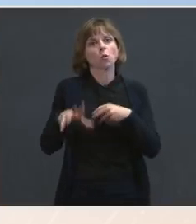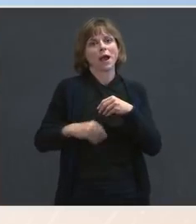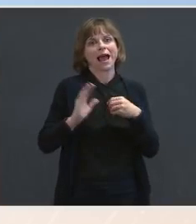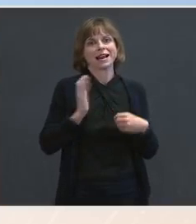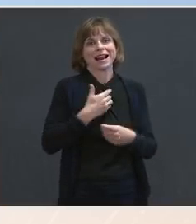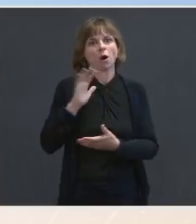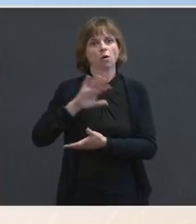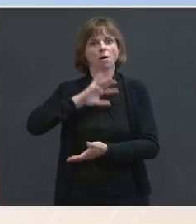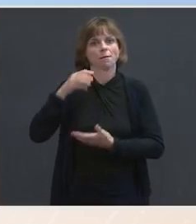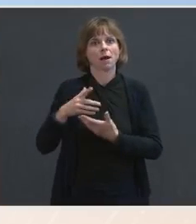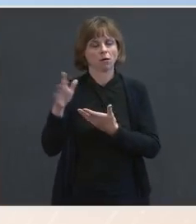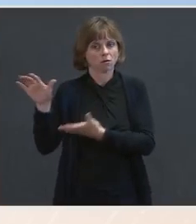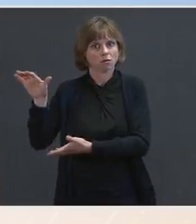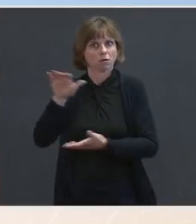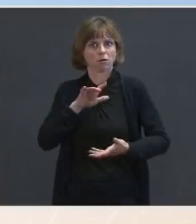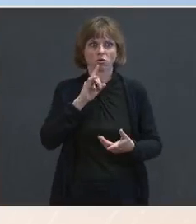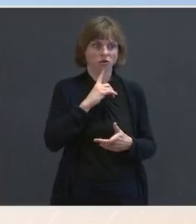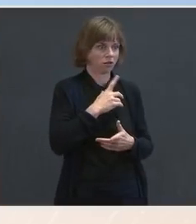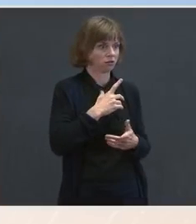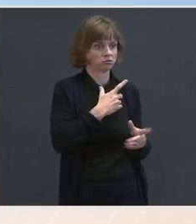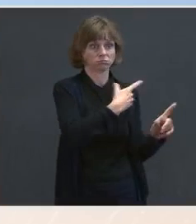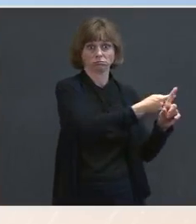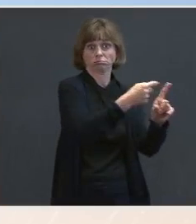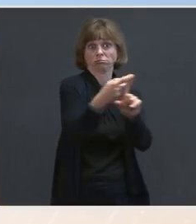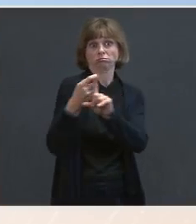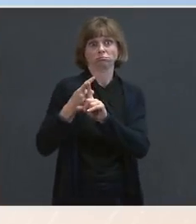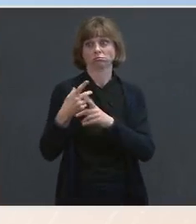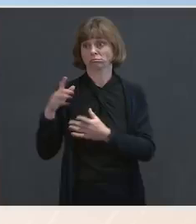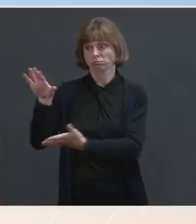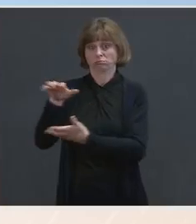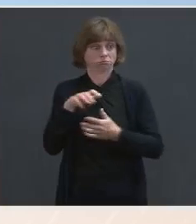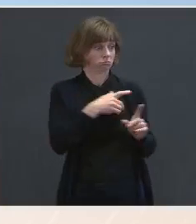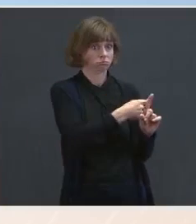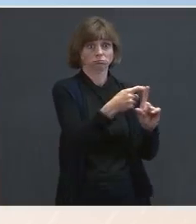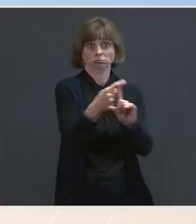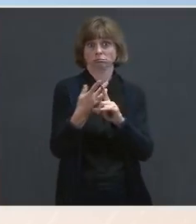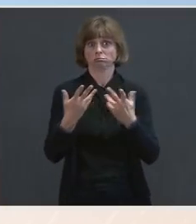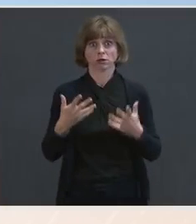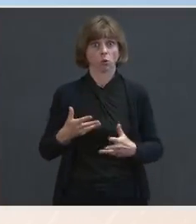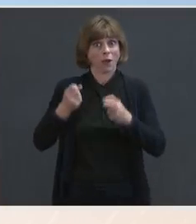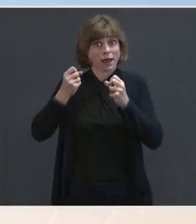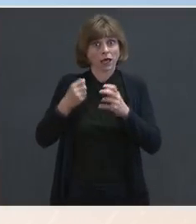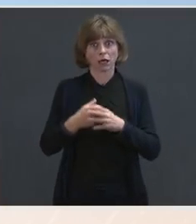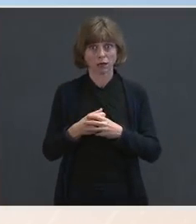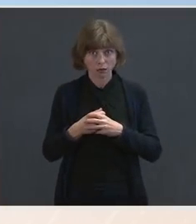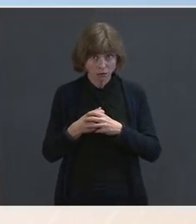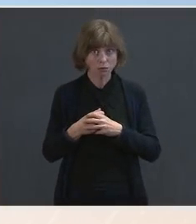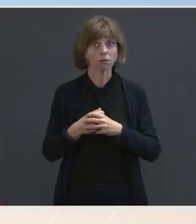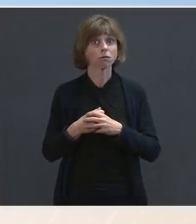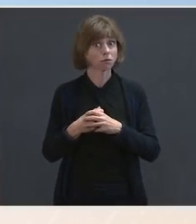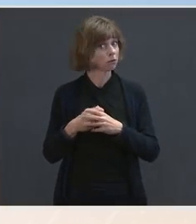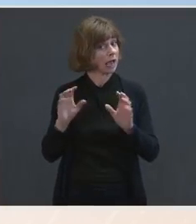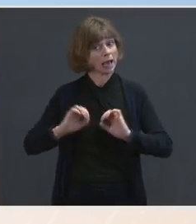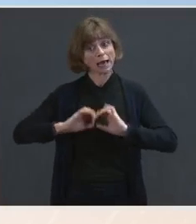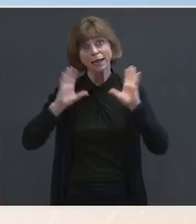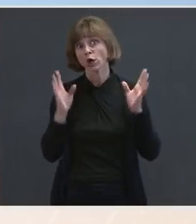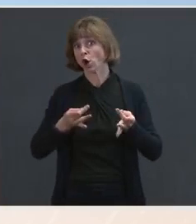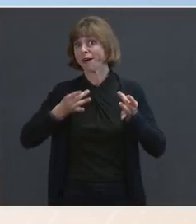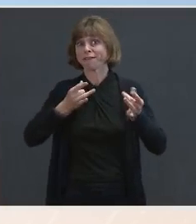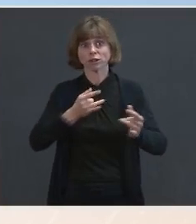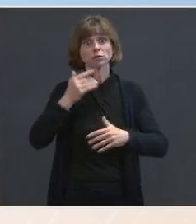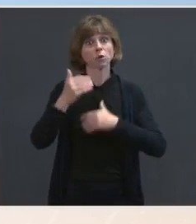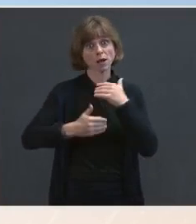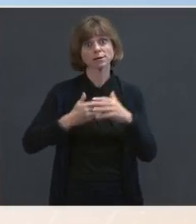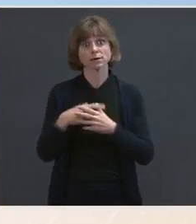everything else we're getting, we move that quickly through the system into vets' arms on a very clear, efficient process. Thank